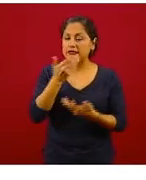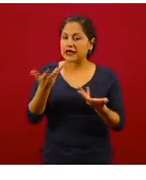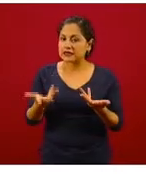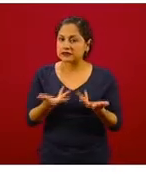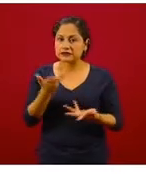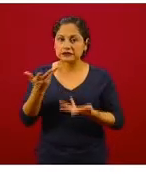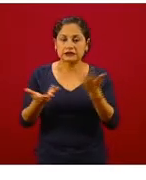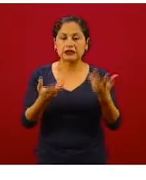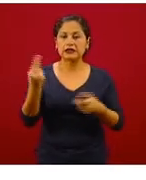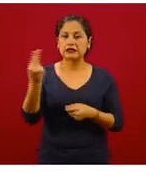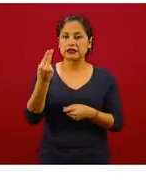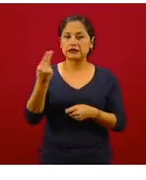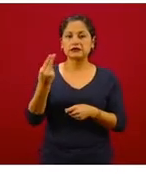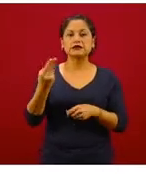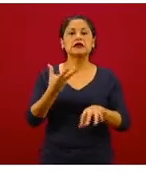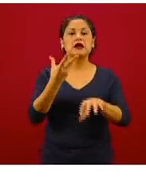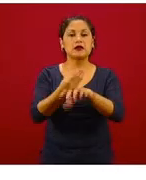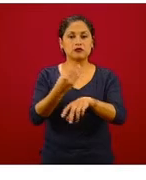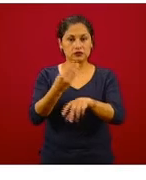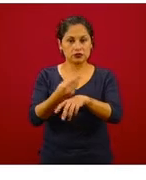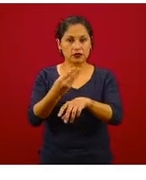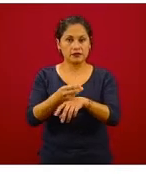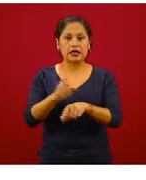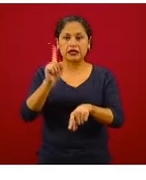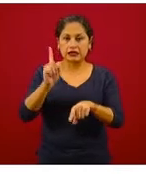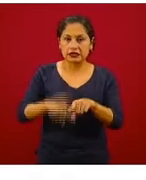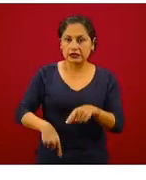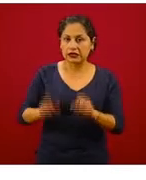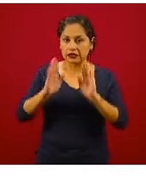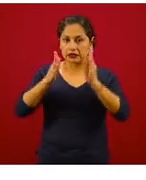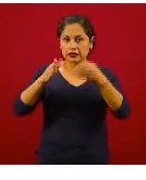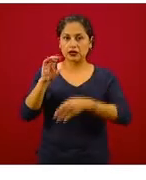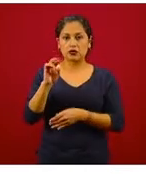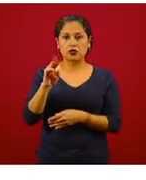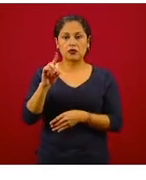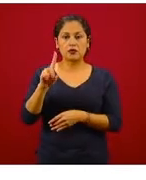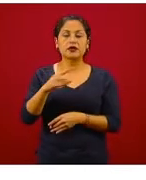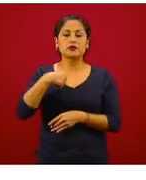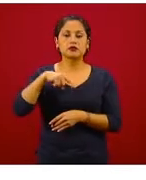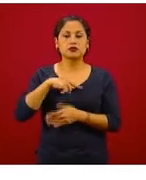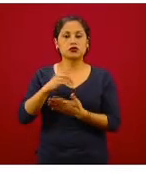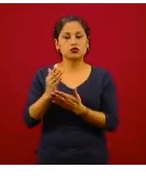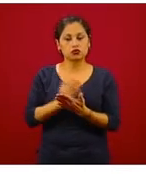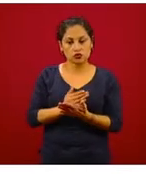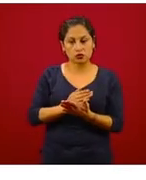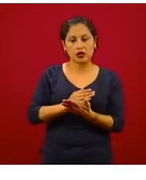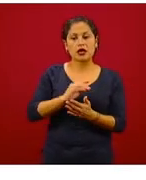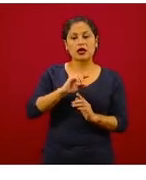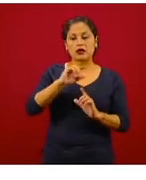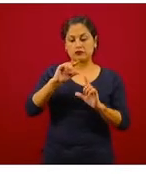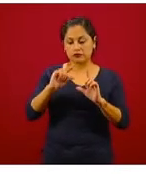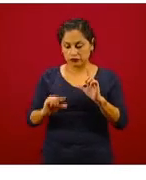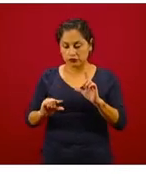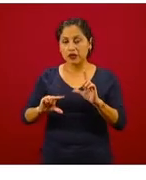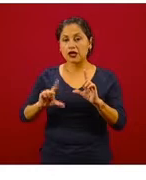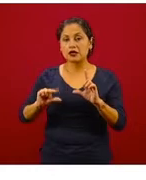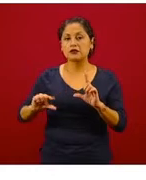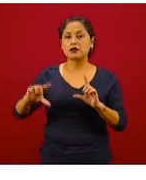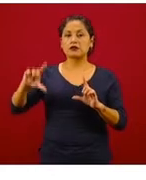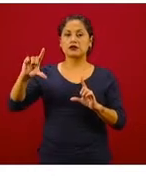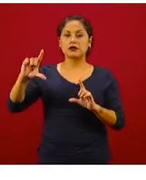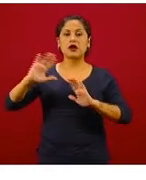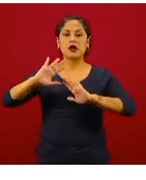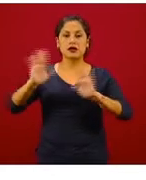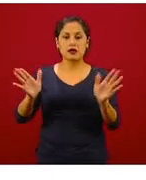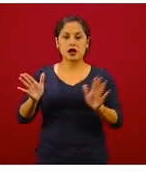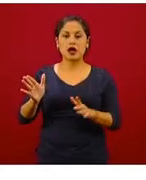the ventilators that we thought we would. So we didn't have the capacity for those hospitals to be COVID hospitals. But we did